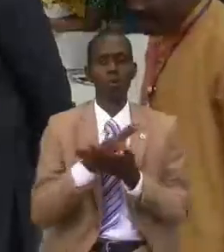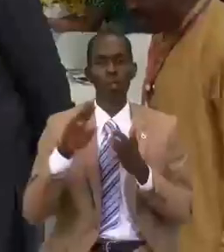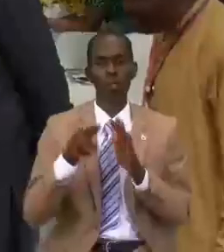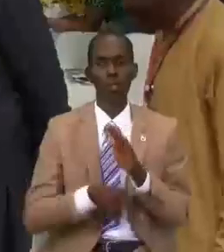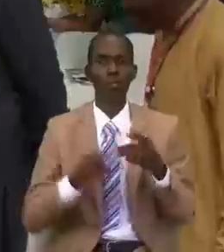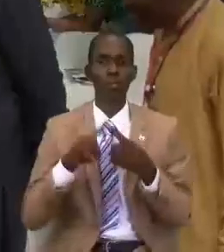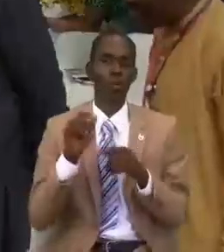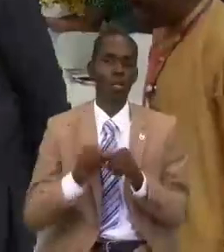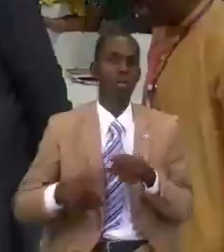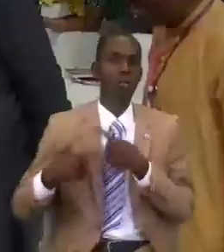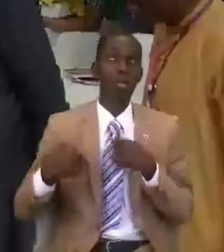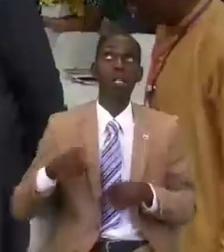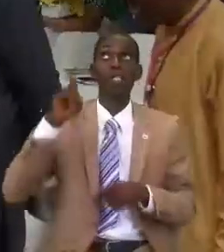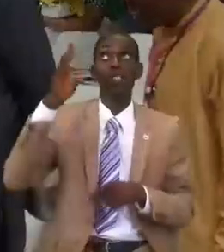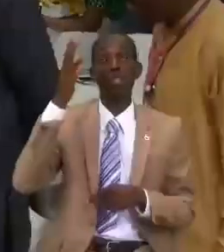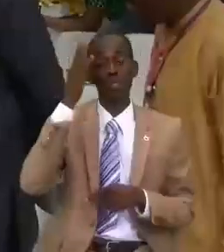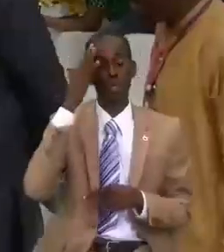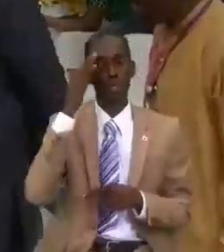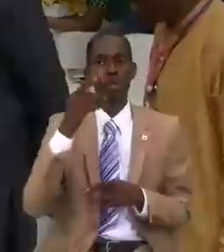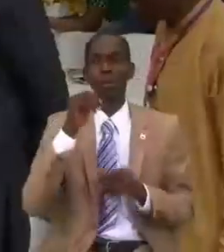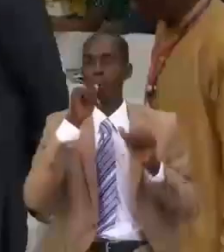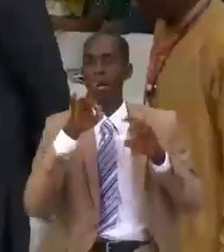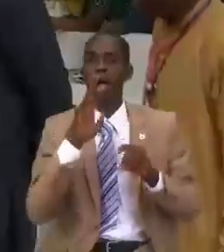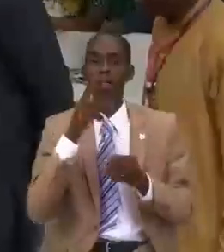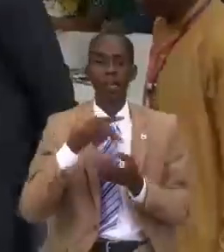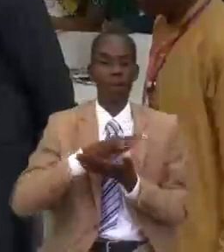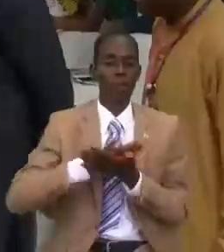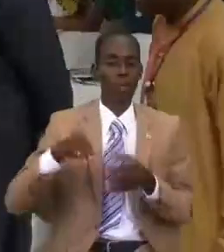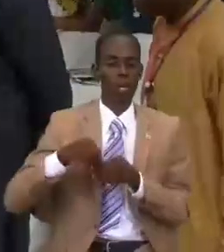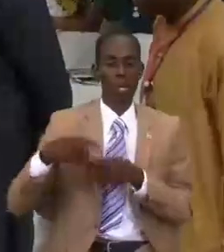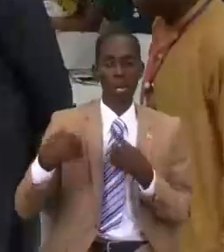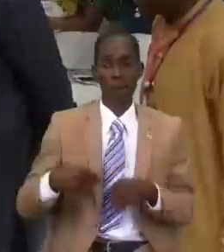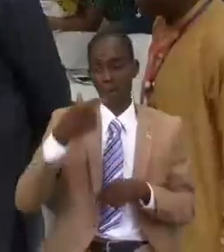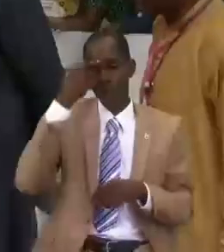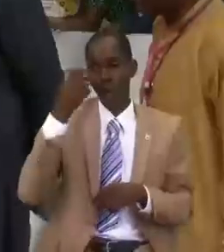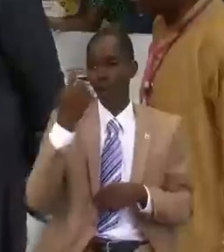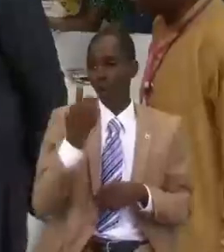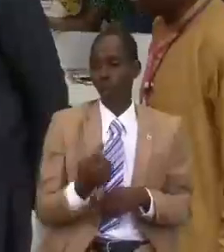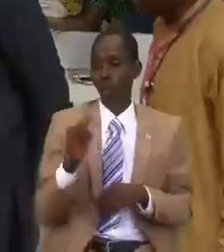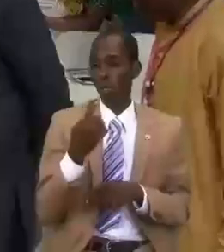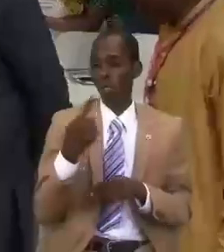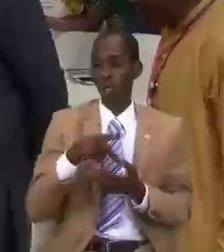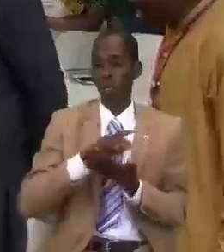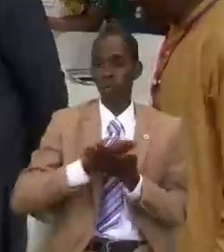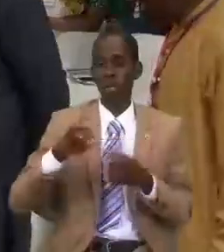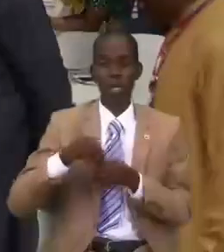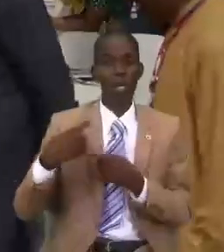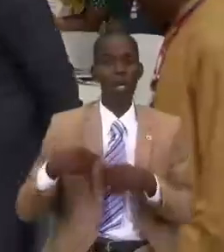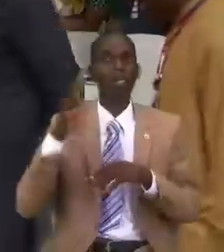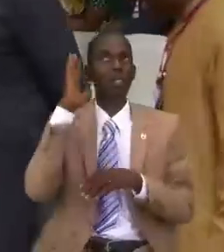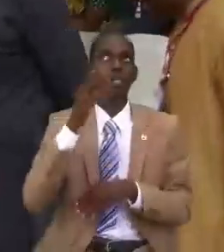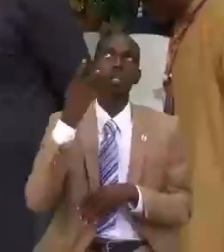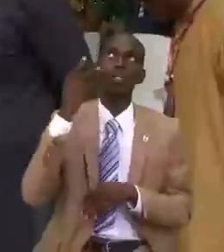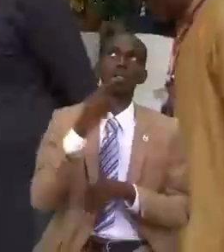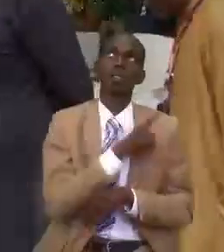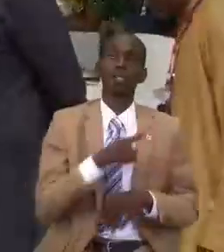heart, because only the pure in heart shall see the Lord. And if we come here, we didn't get purity of heart.